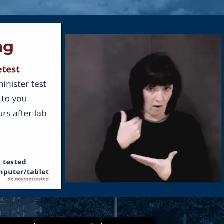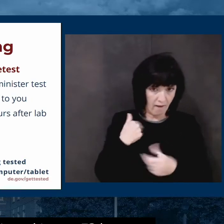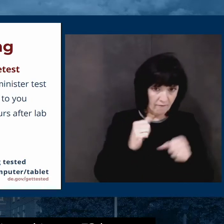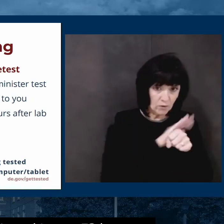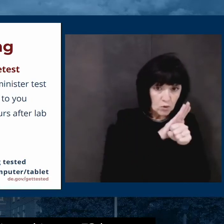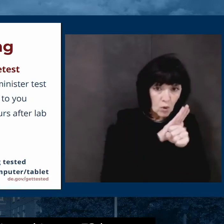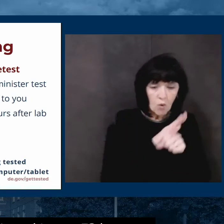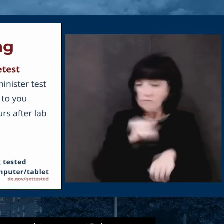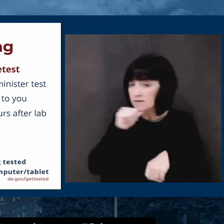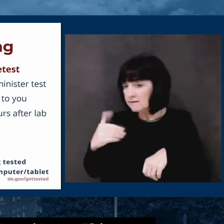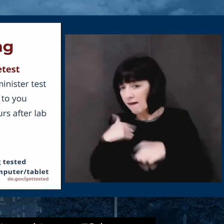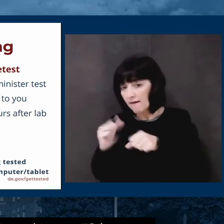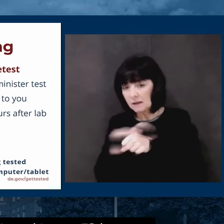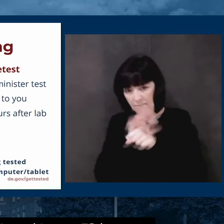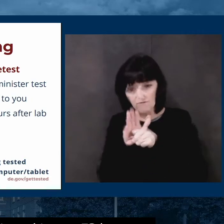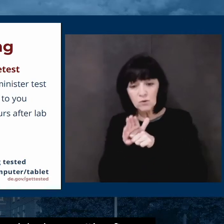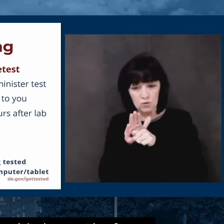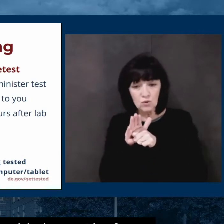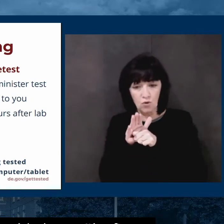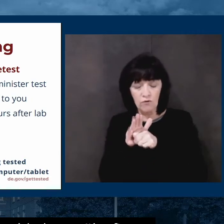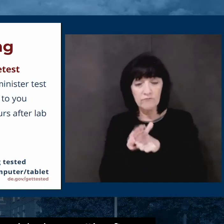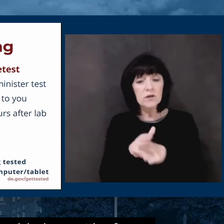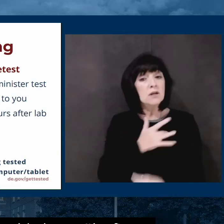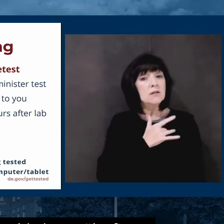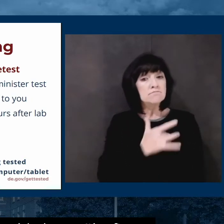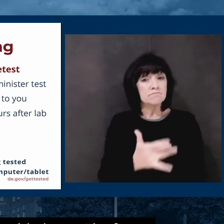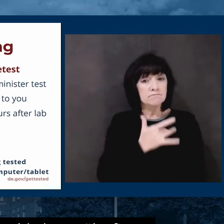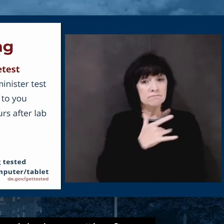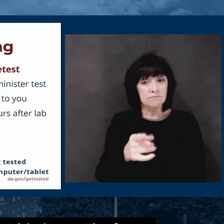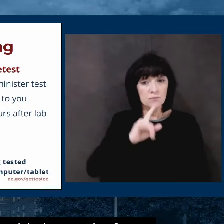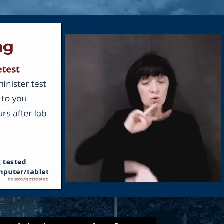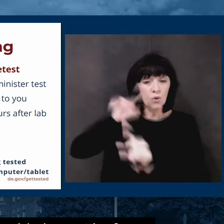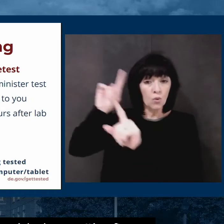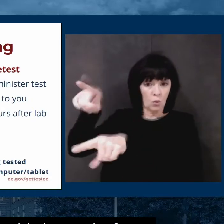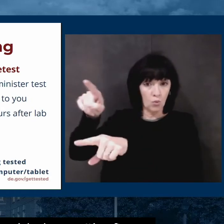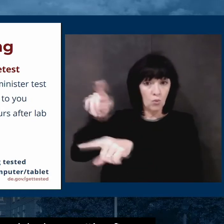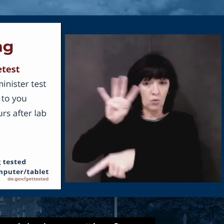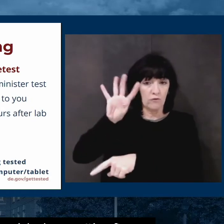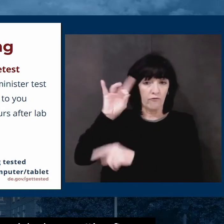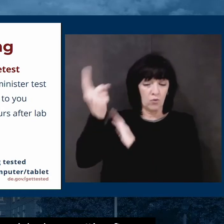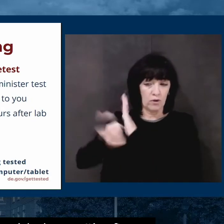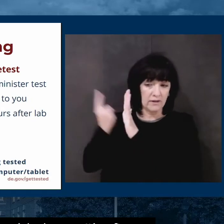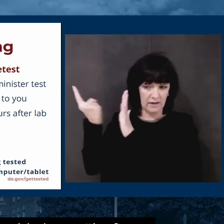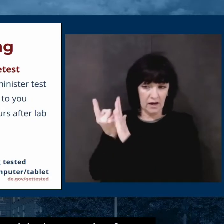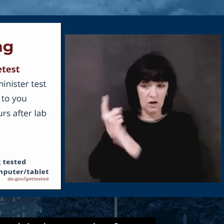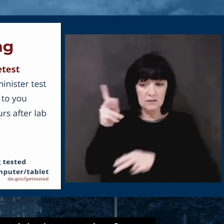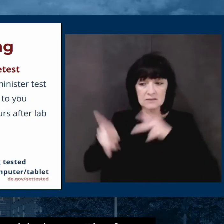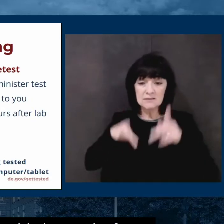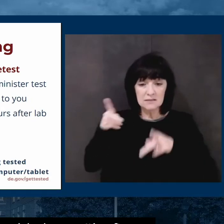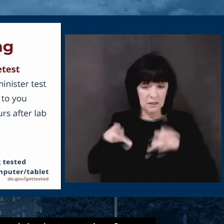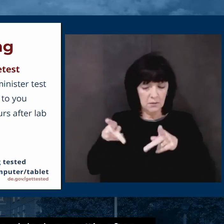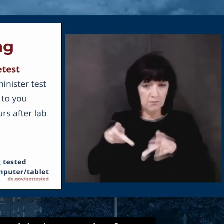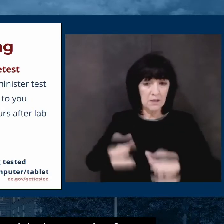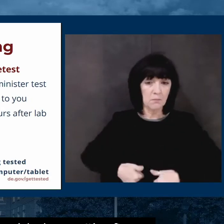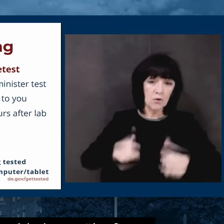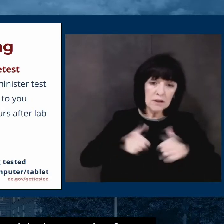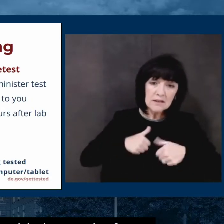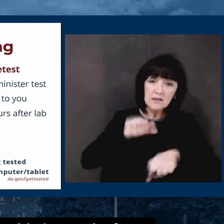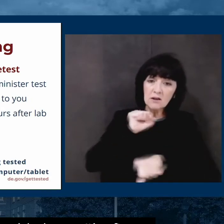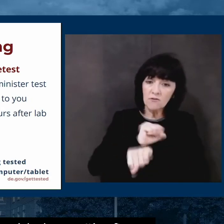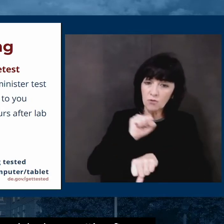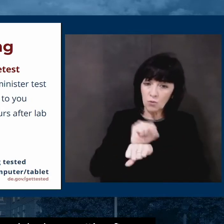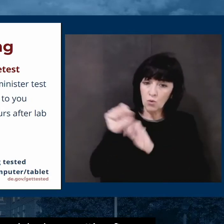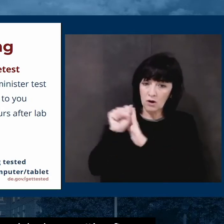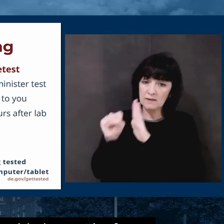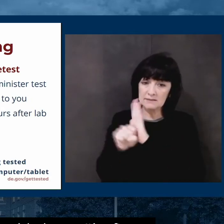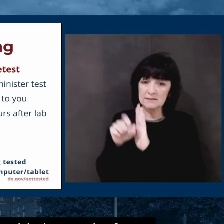hands within 48 hours. Now, certainly this is a testing modality that's reserved for those individuals who live or work in the state of Delaware, and you do need an email